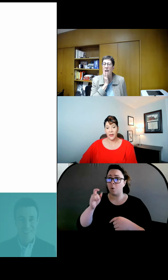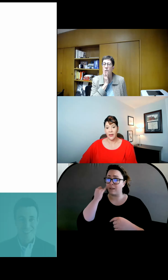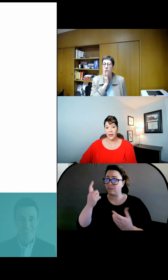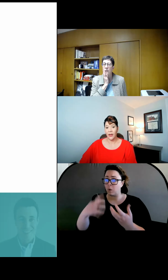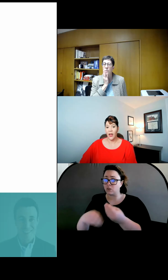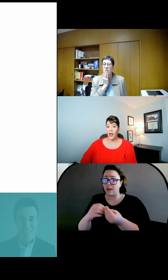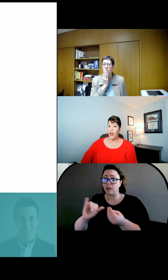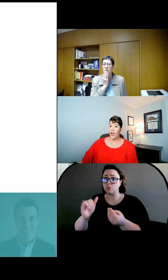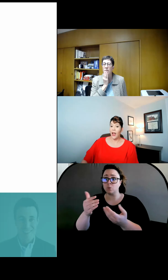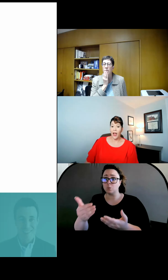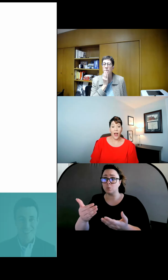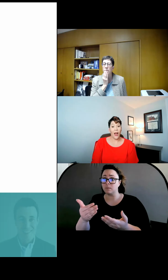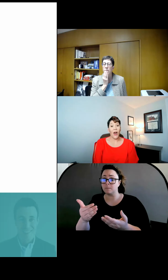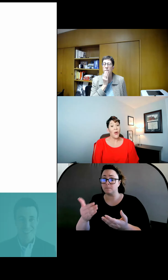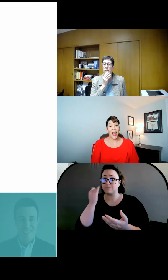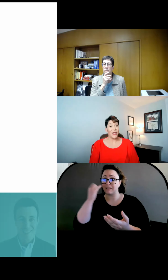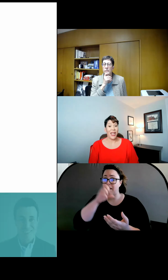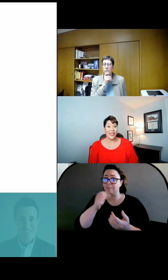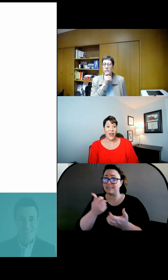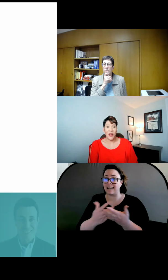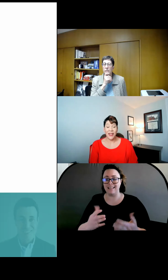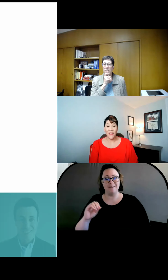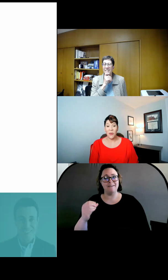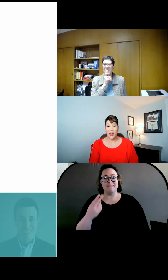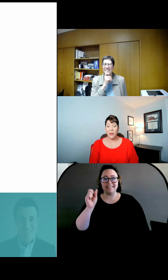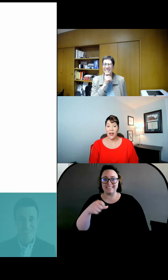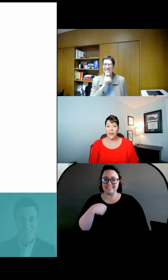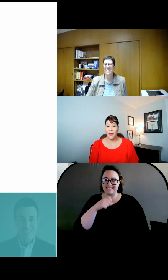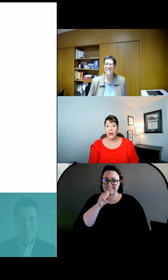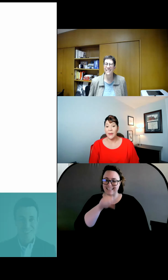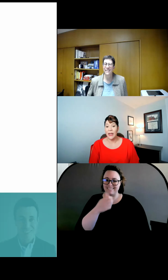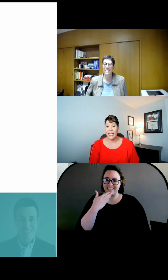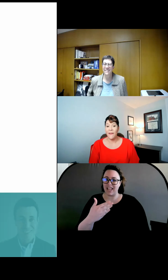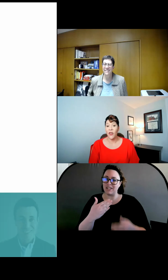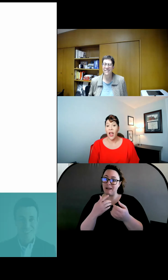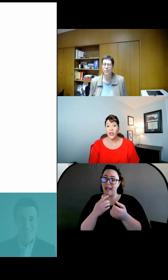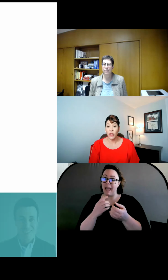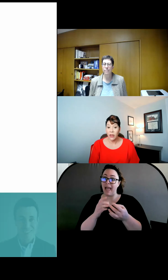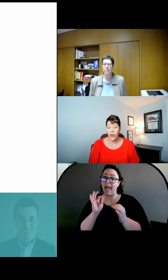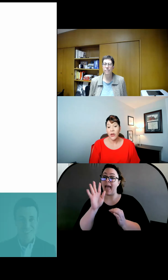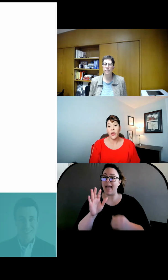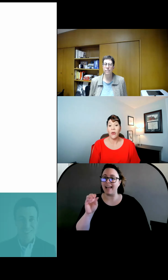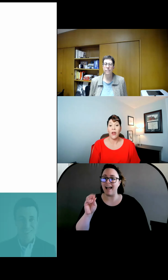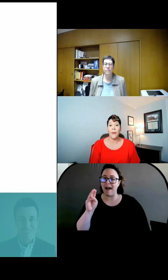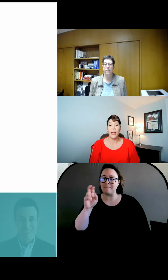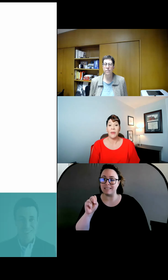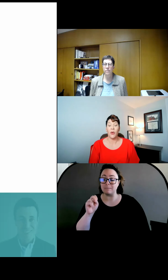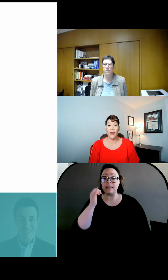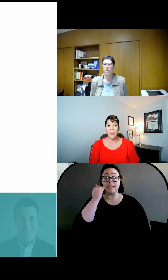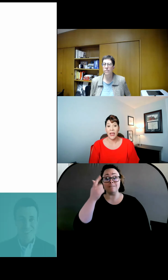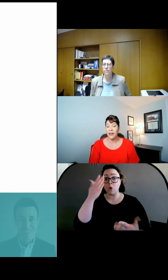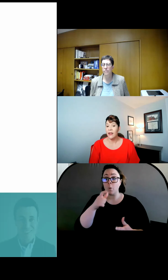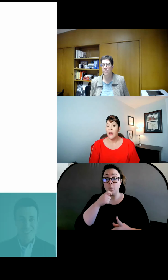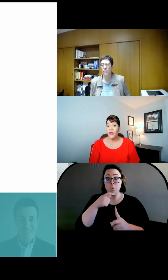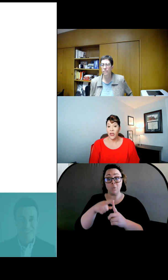to add, if you think I missed something there. Oh gosh, yes. Always love you putting in a plug for Ombudsman. If you're not sure of who your local Ombudsman